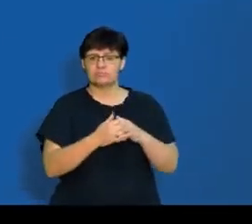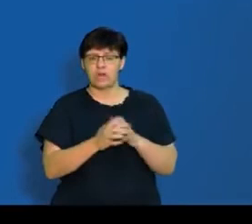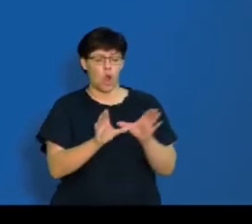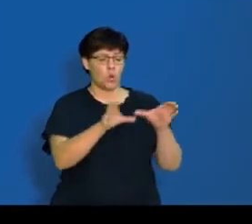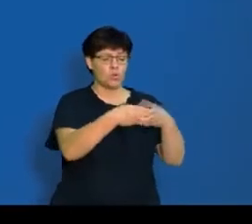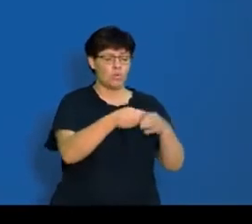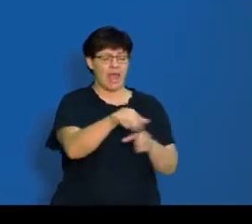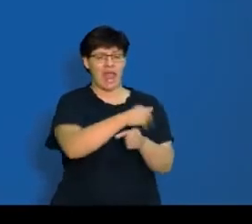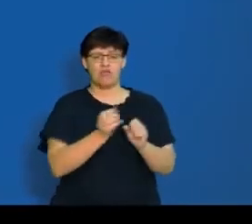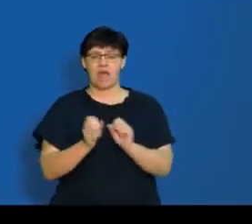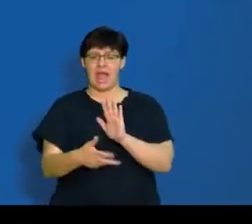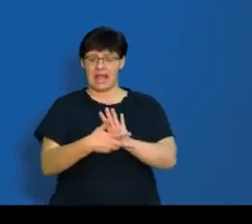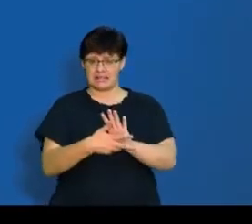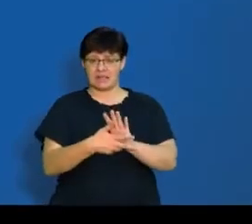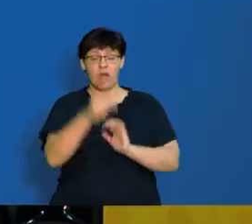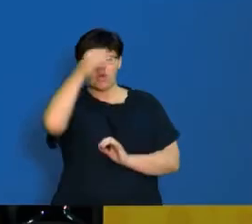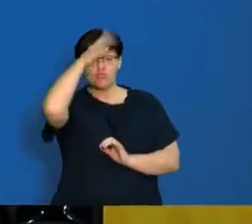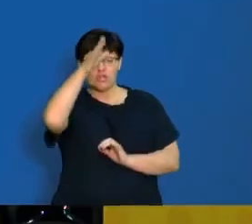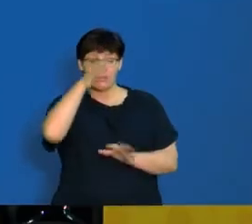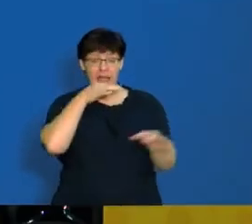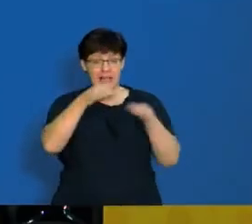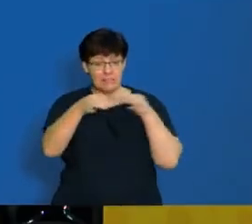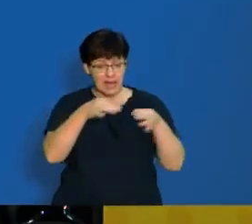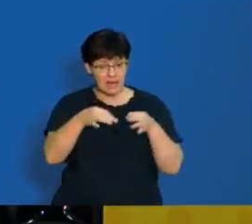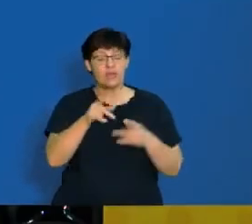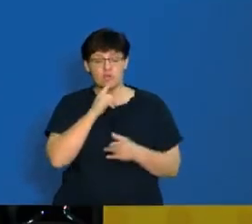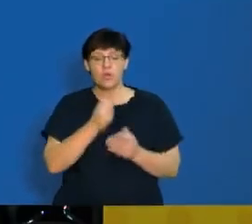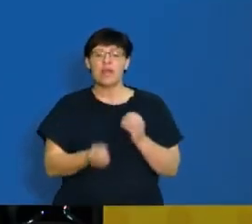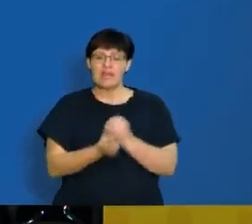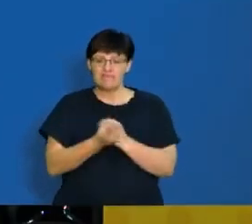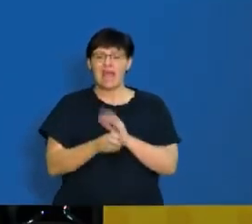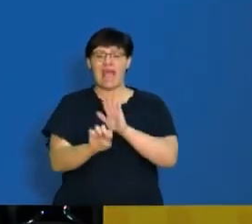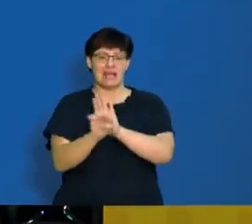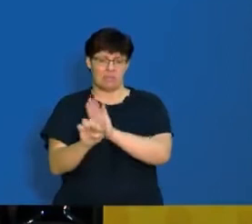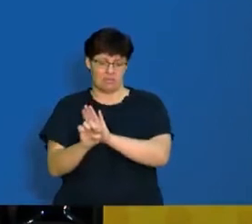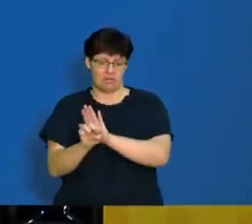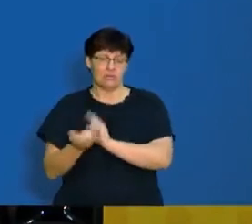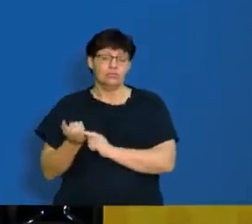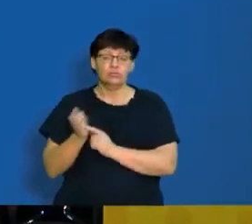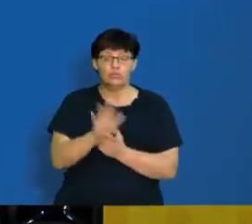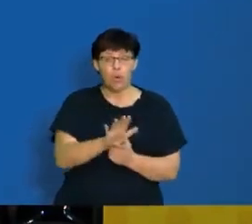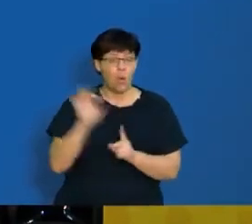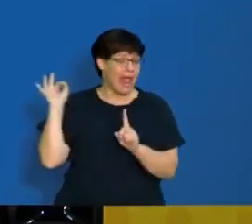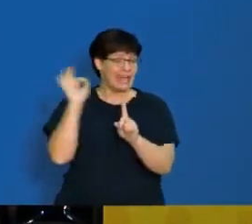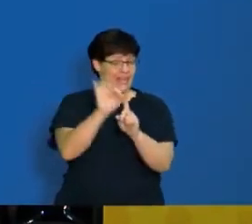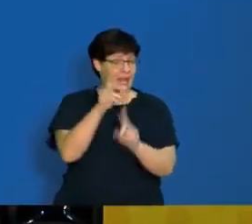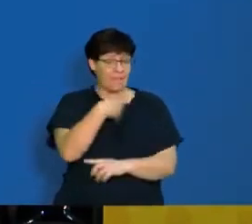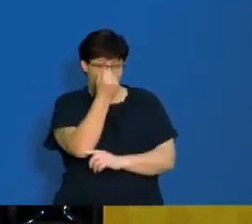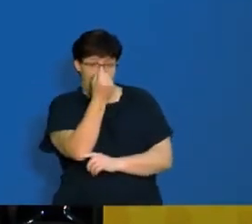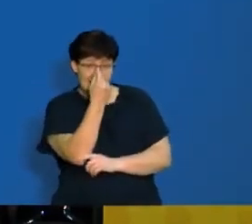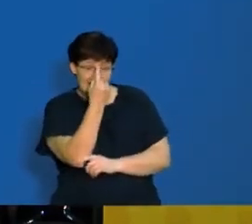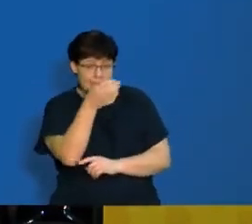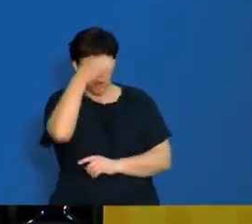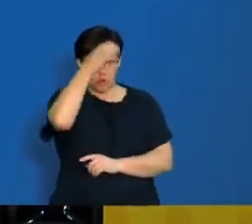Areas Act. So when you're defining concepts, it does help to give some examples to show exactly that you understand what the